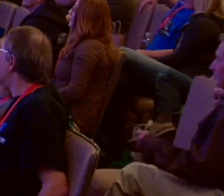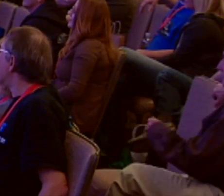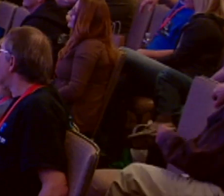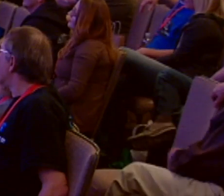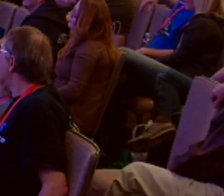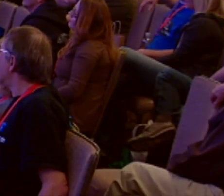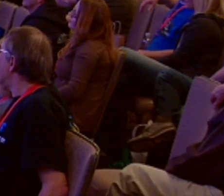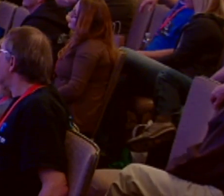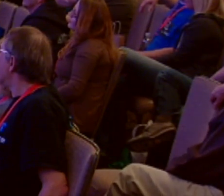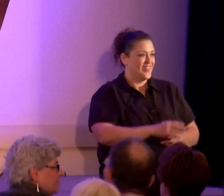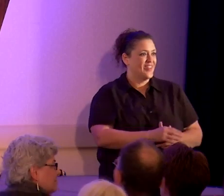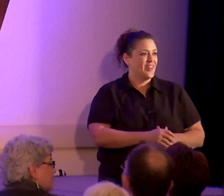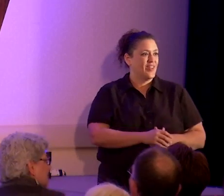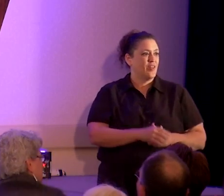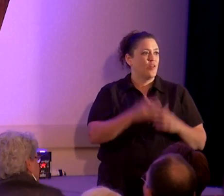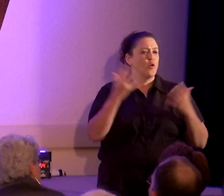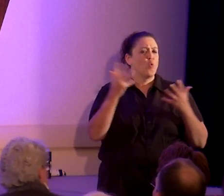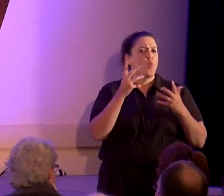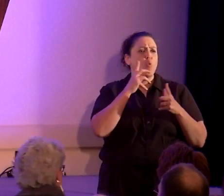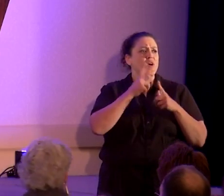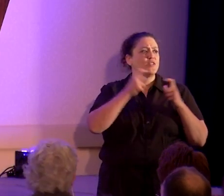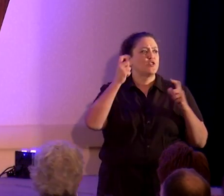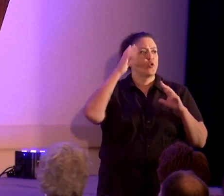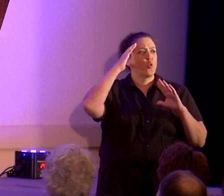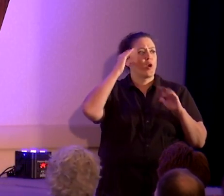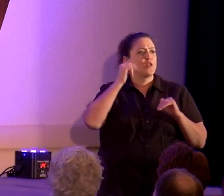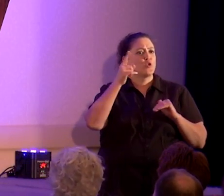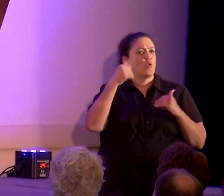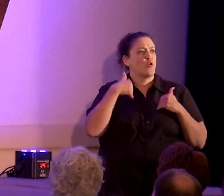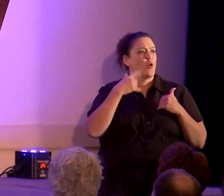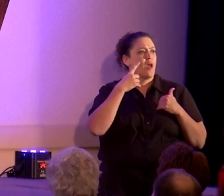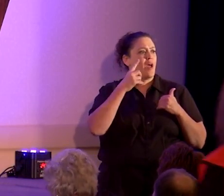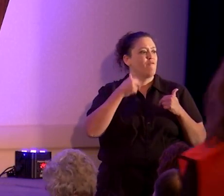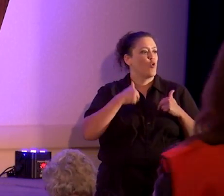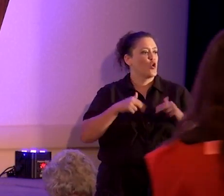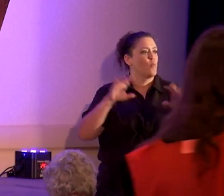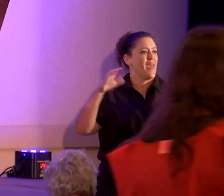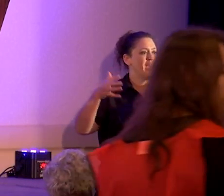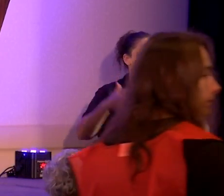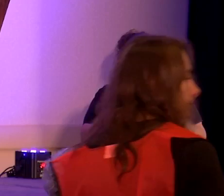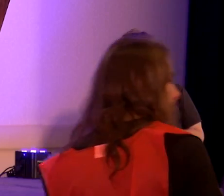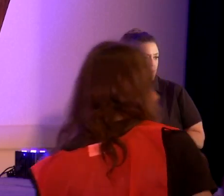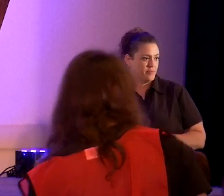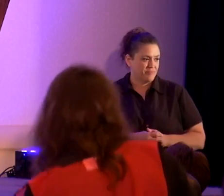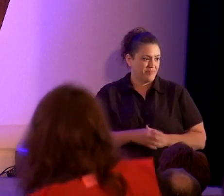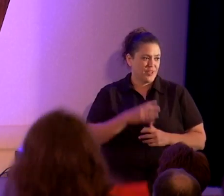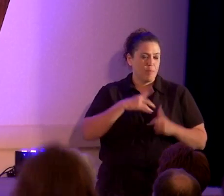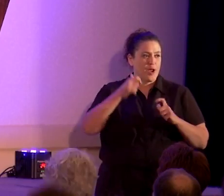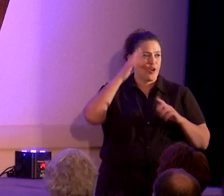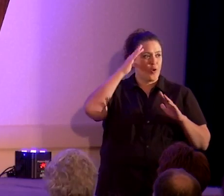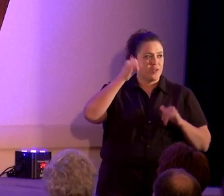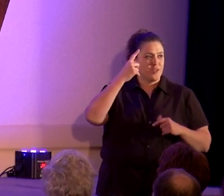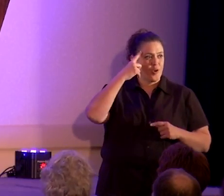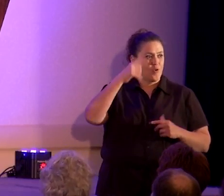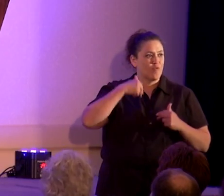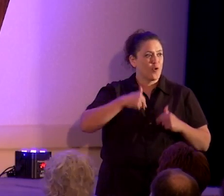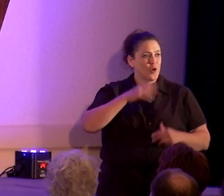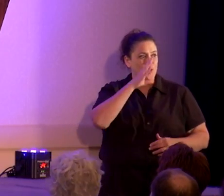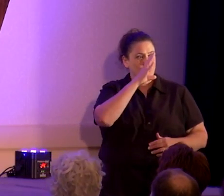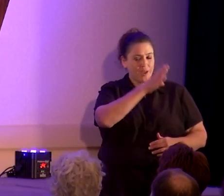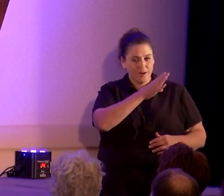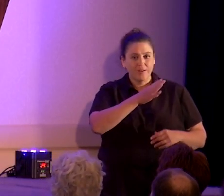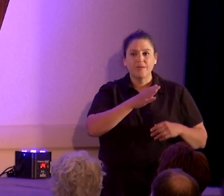Okay. What is the greatest hope you have for humanity? The greatest hope I have for humanity is